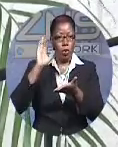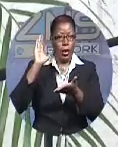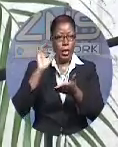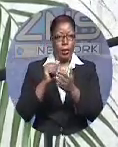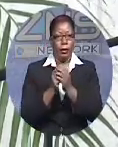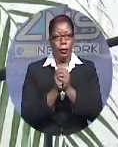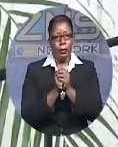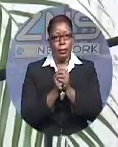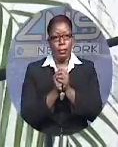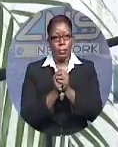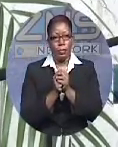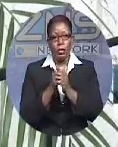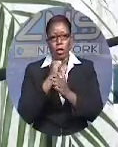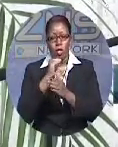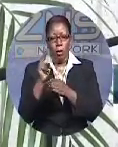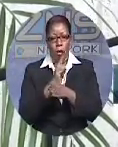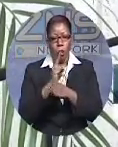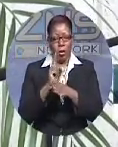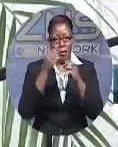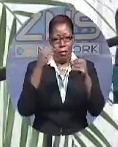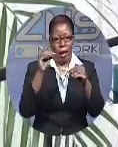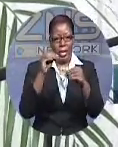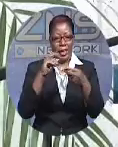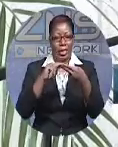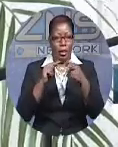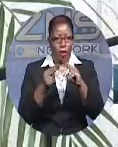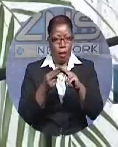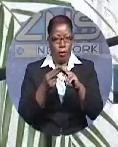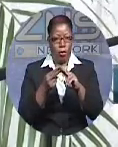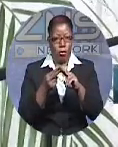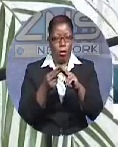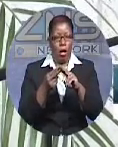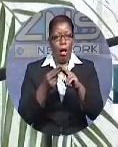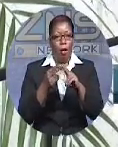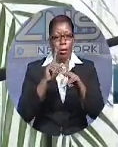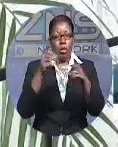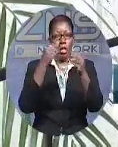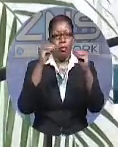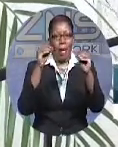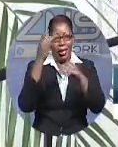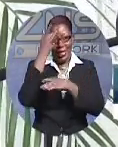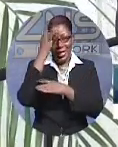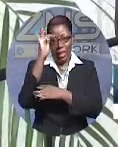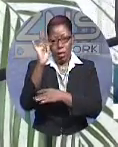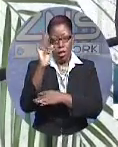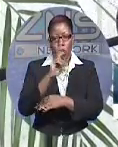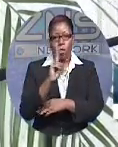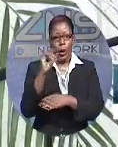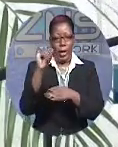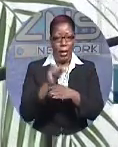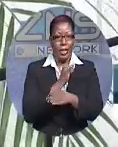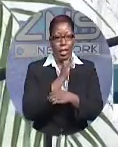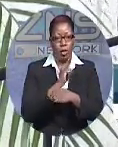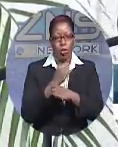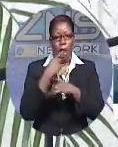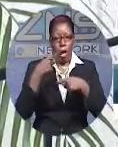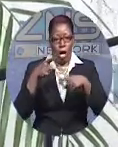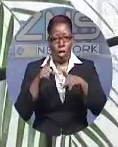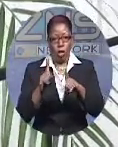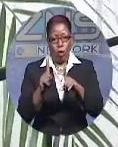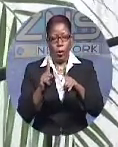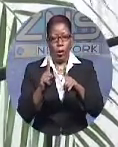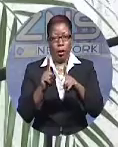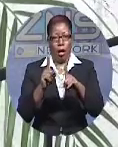to stop using market data and start to use market intelligence. We need to look at where the industries are going and